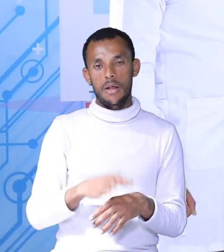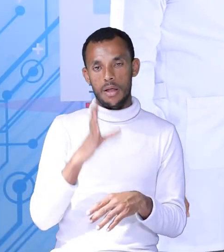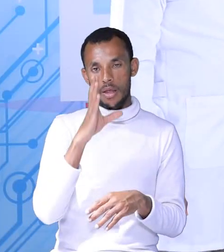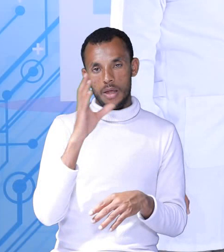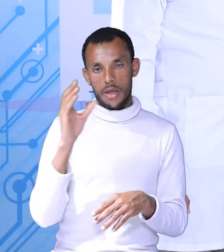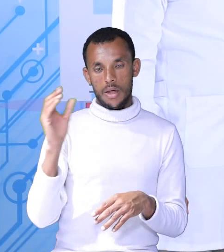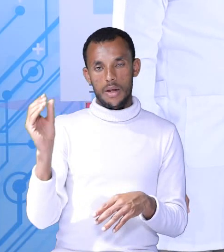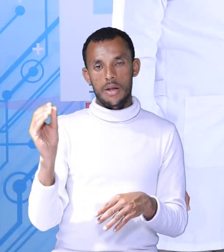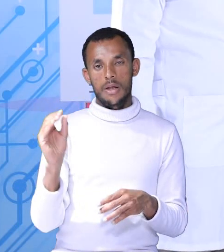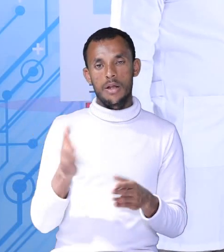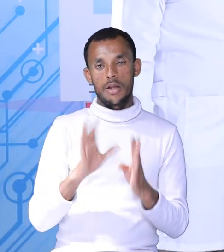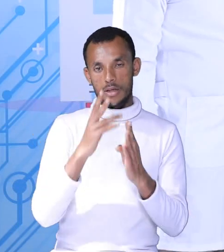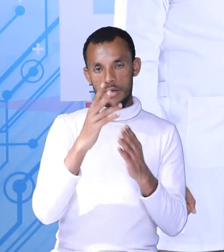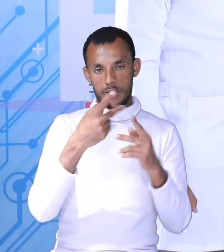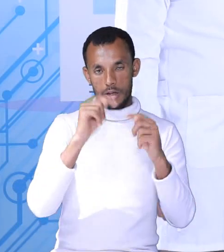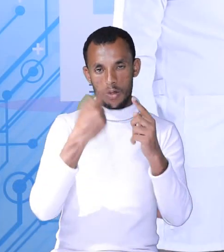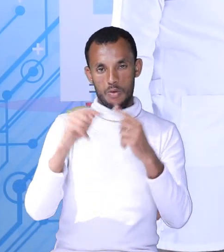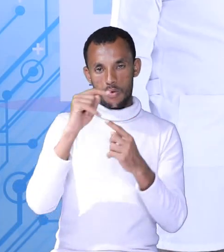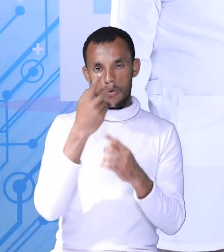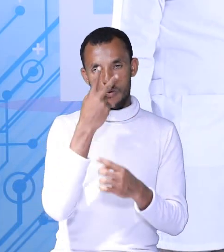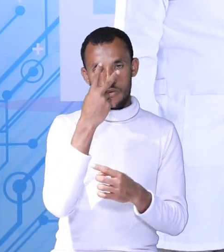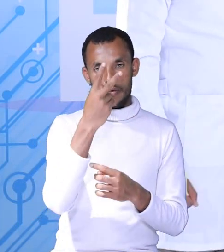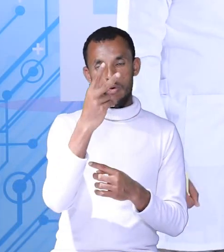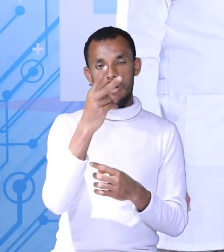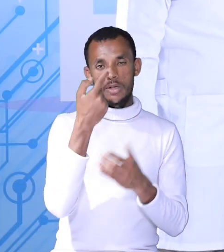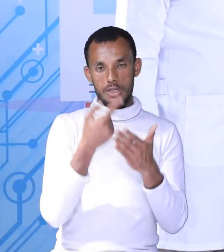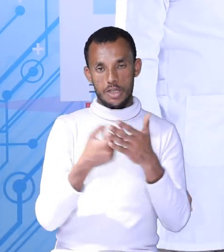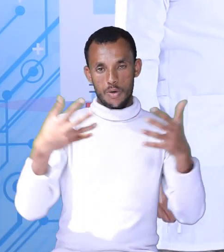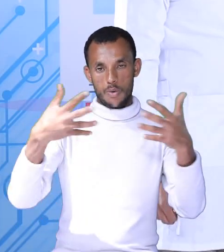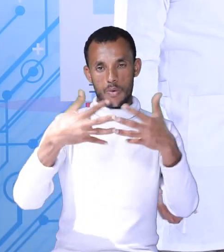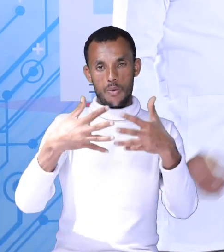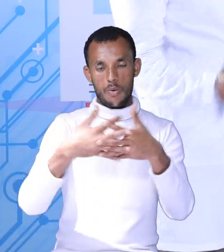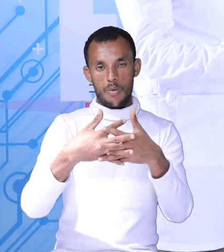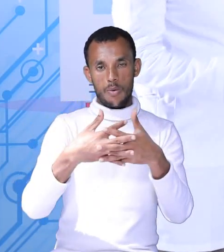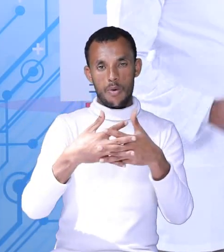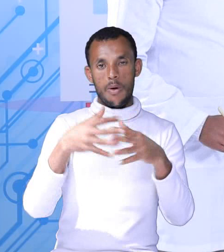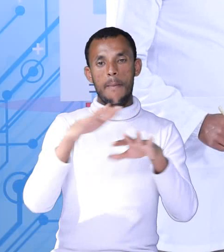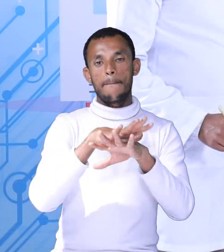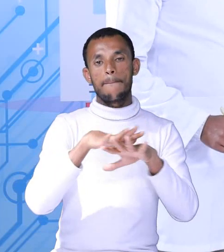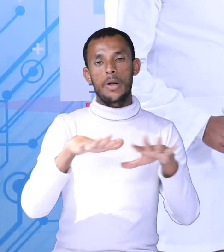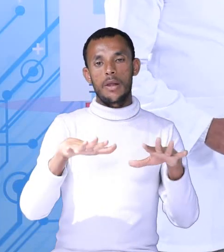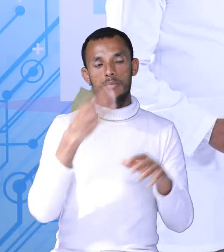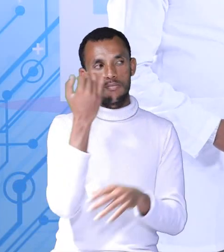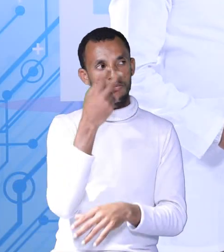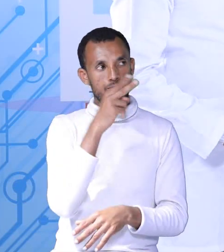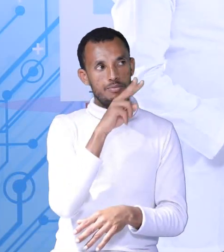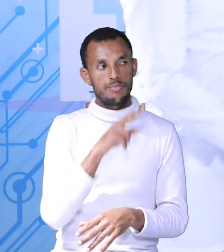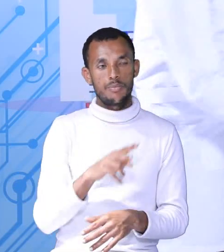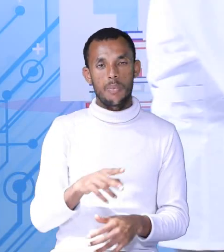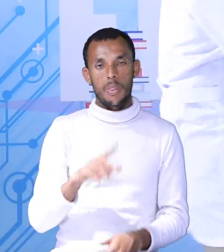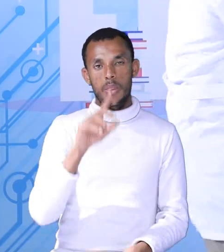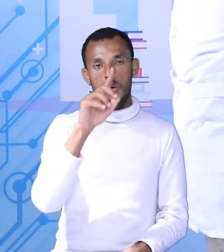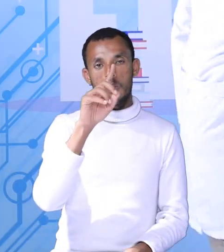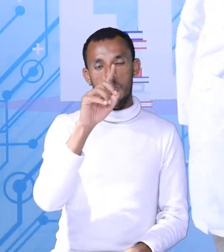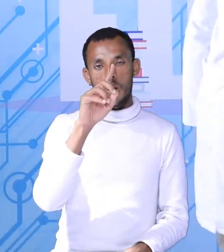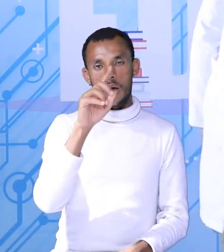And let's try to visualize this coordinates plane. This coordinate plane. One